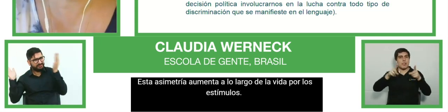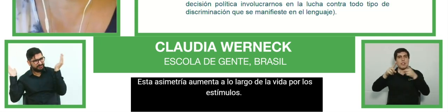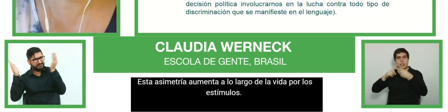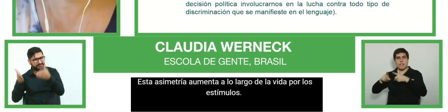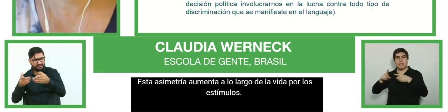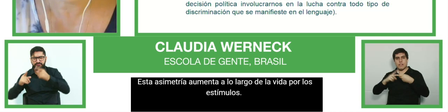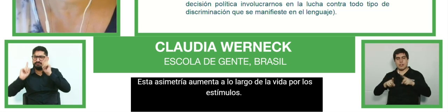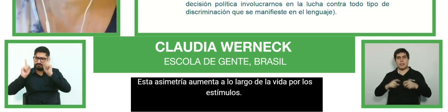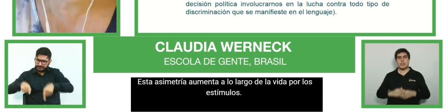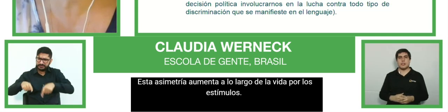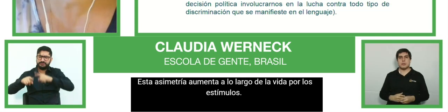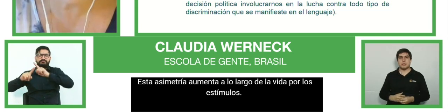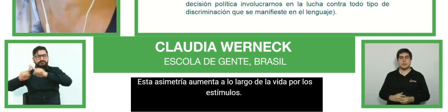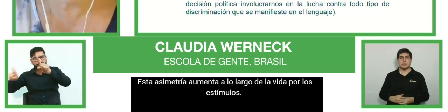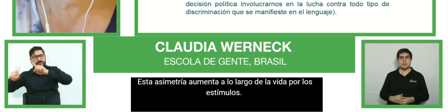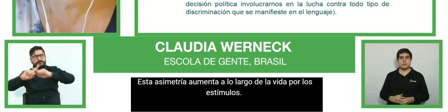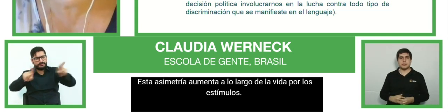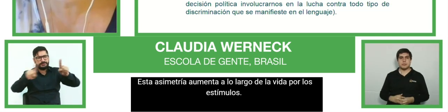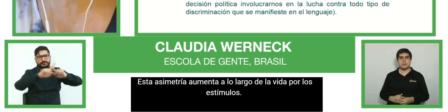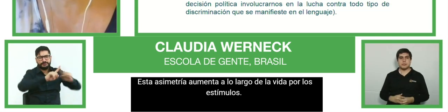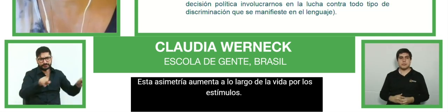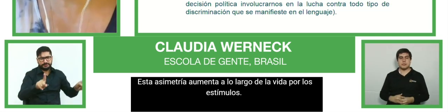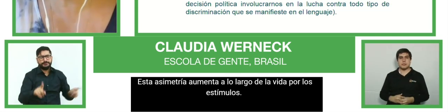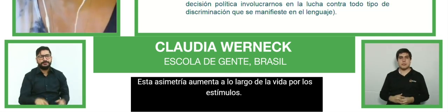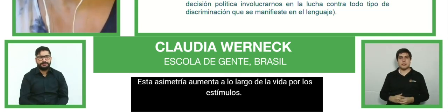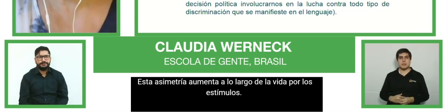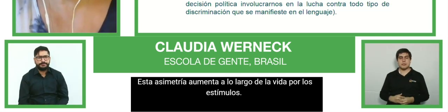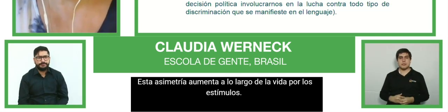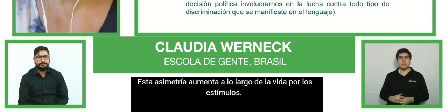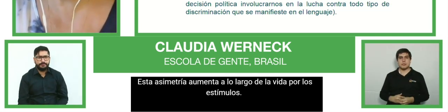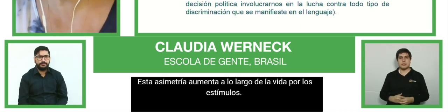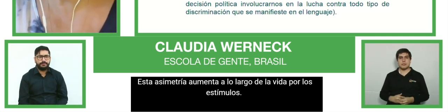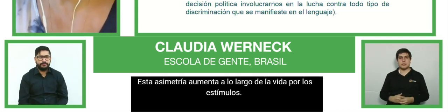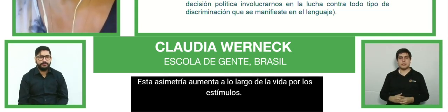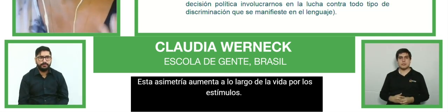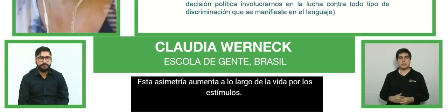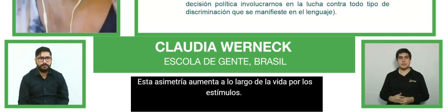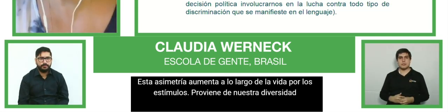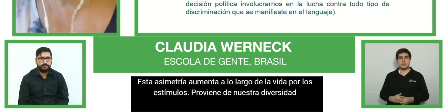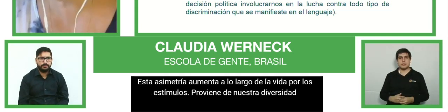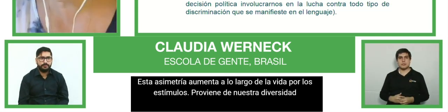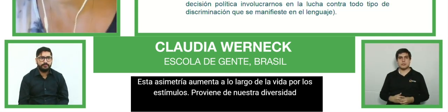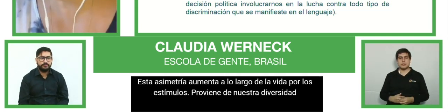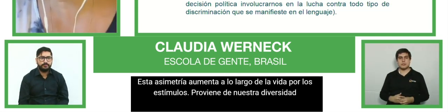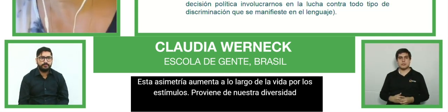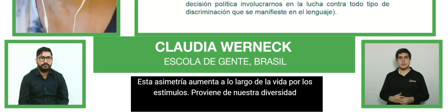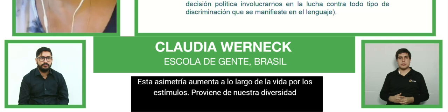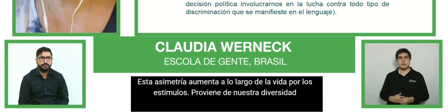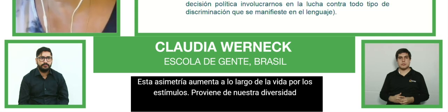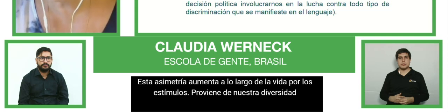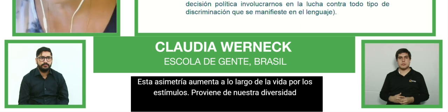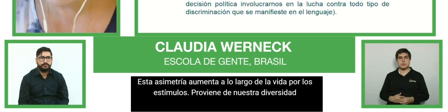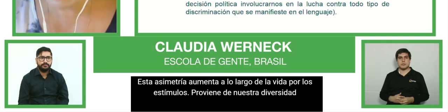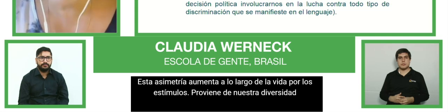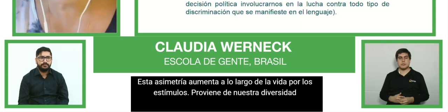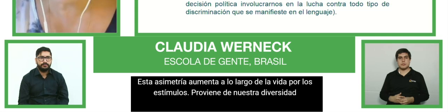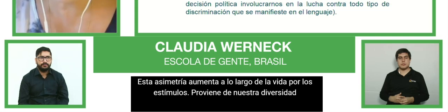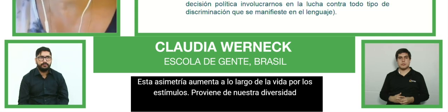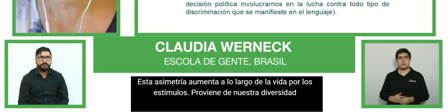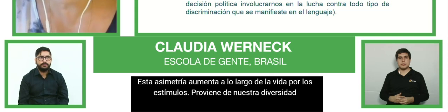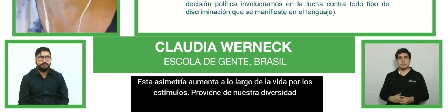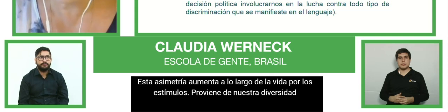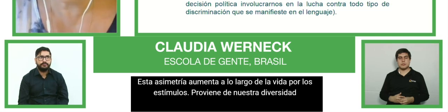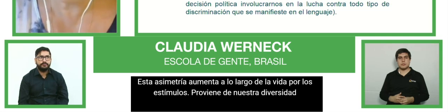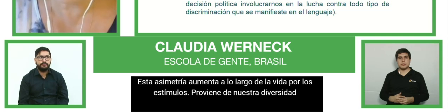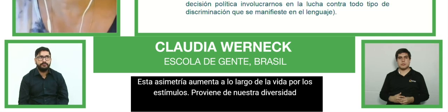However, why do we have this impulse, uncontrollable impulse, to organize diversity in